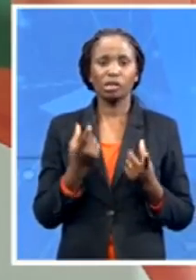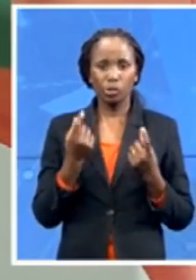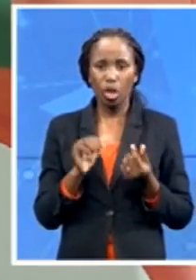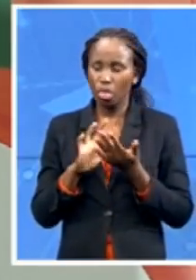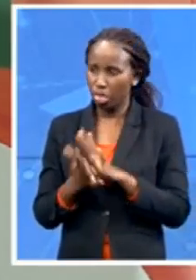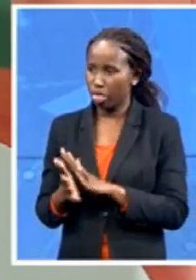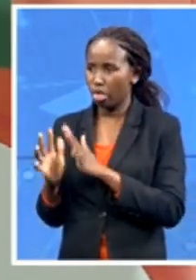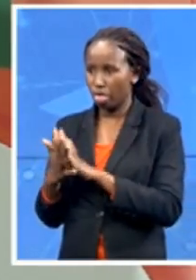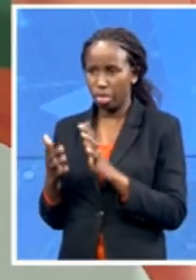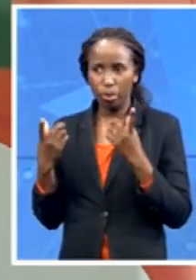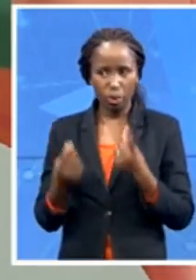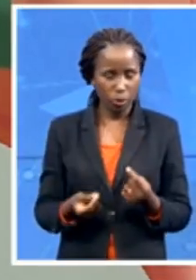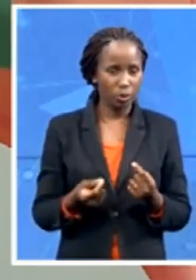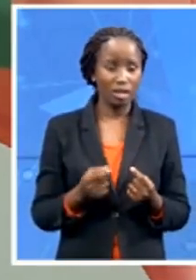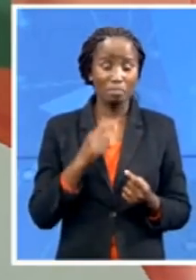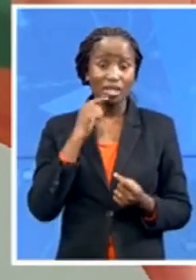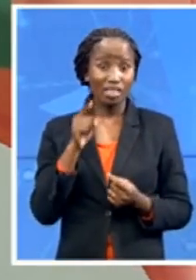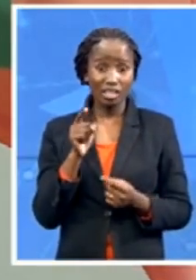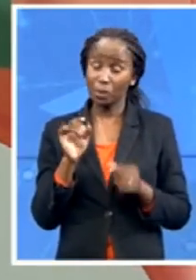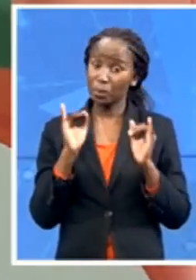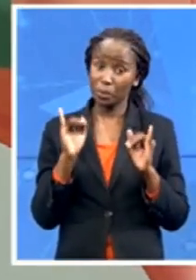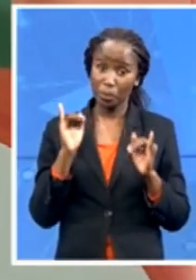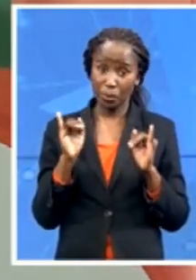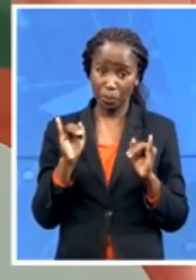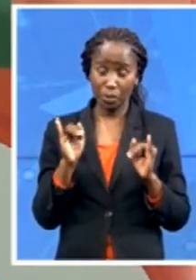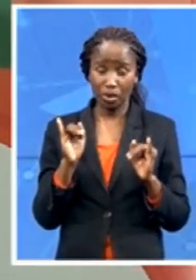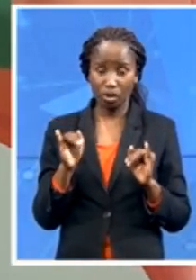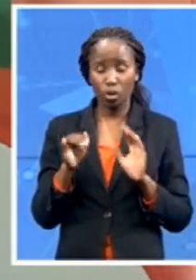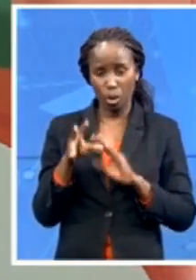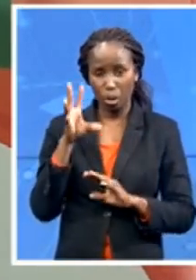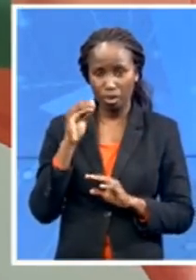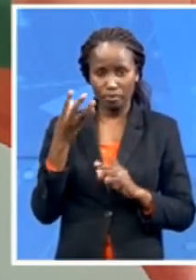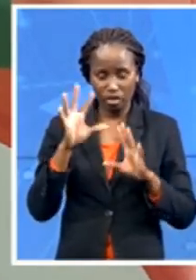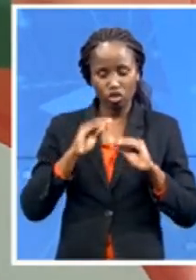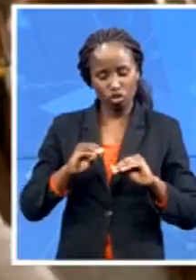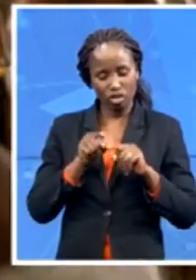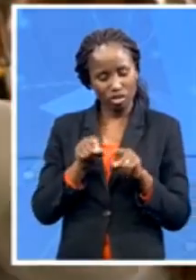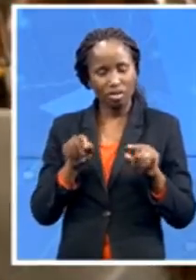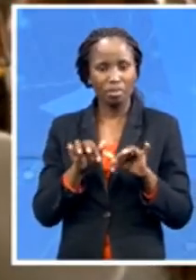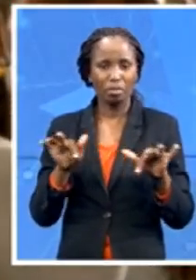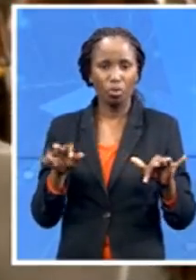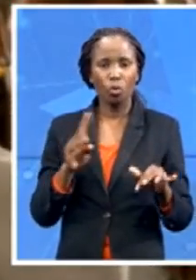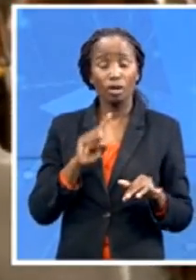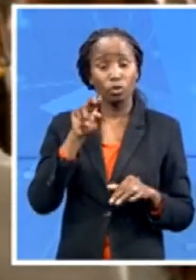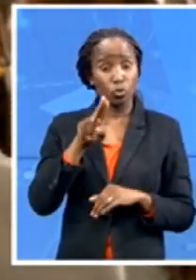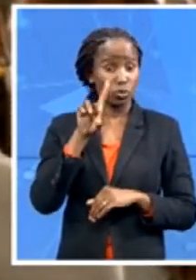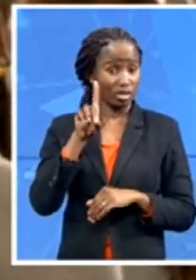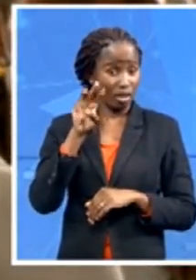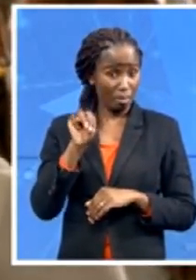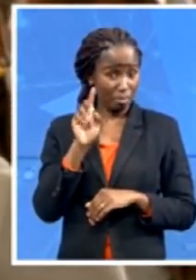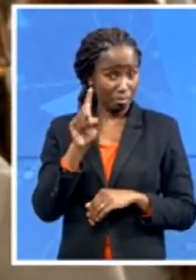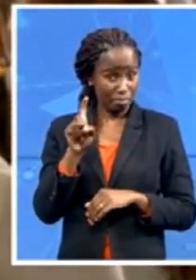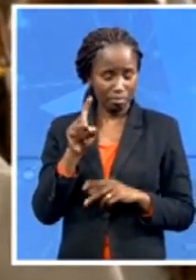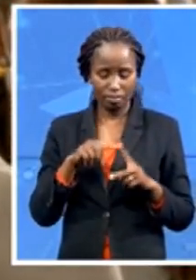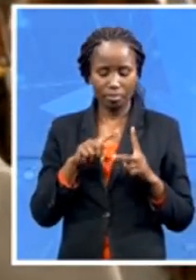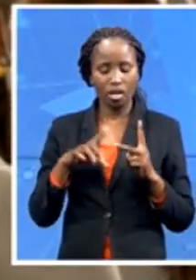This is a cruel lesson to have taught our people. UDM municipalities and councillors will, as